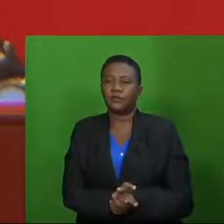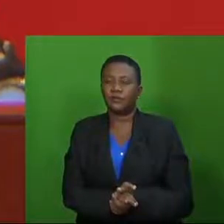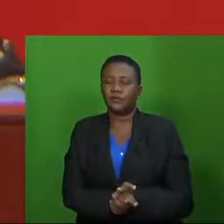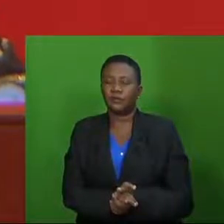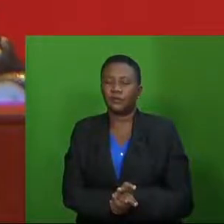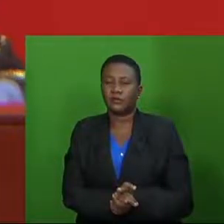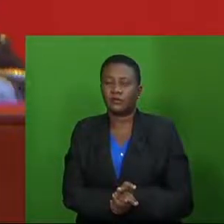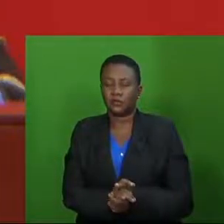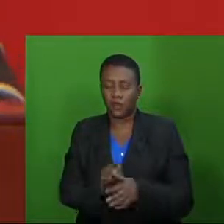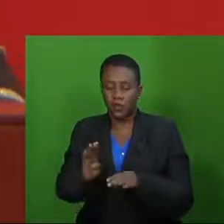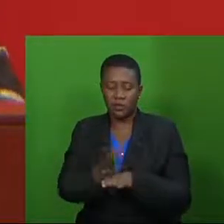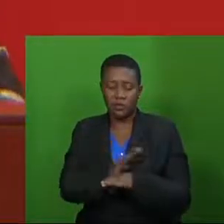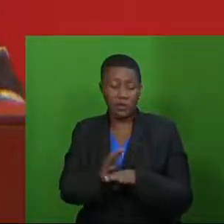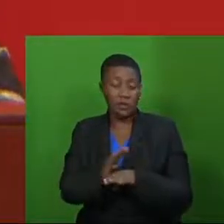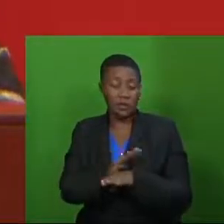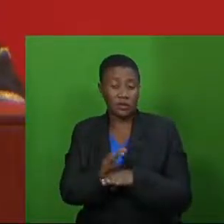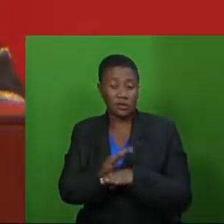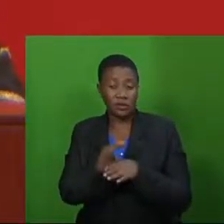The business statement